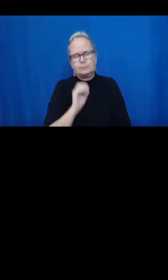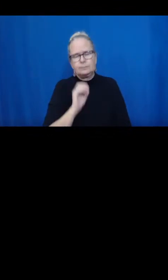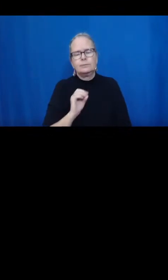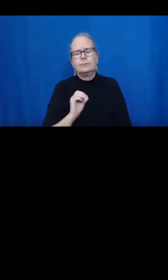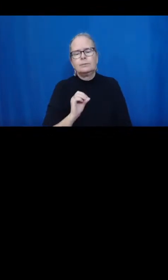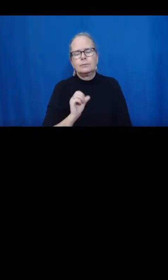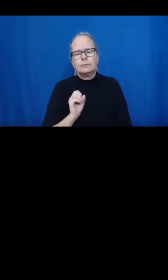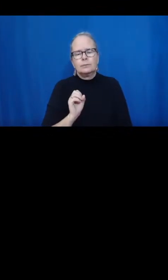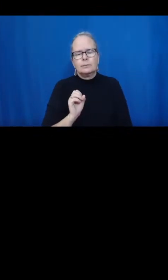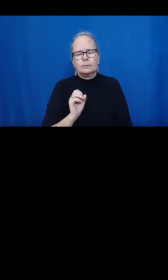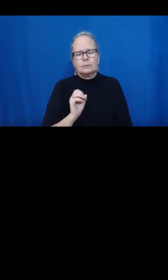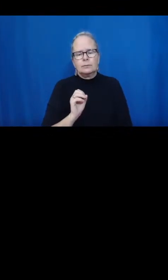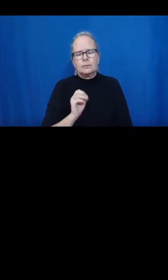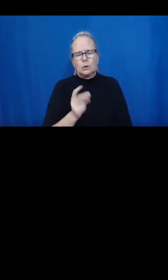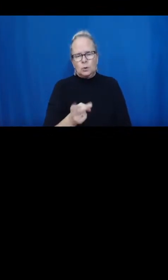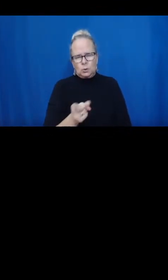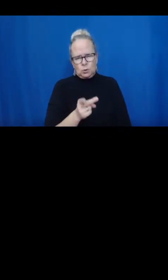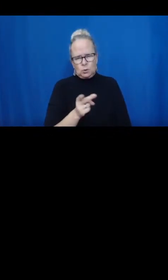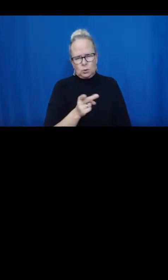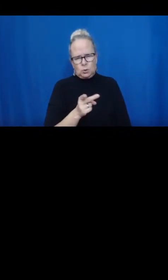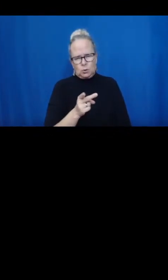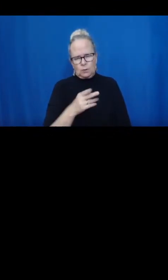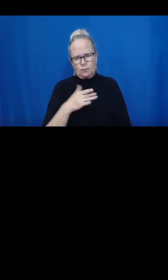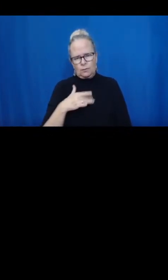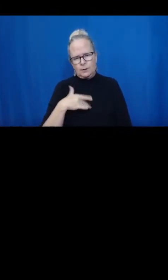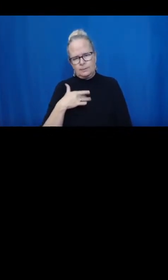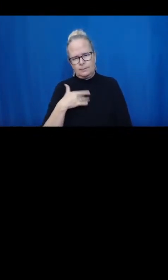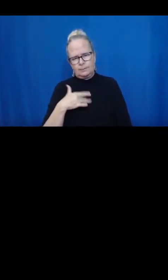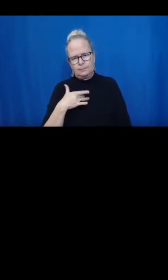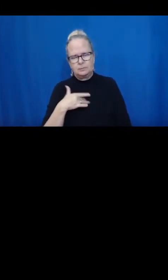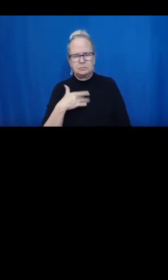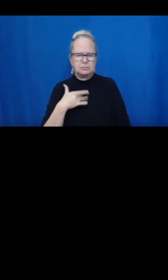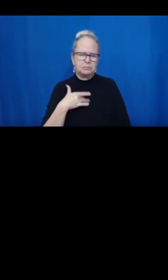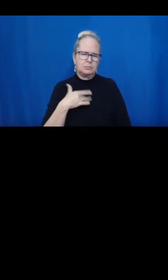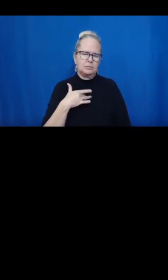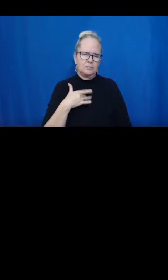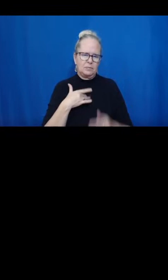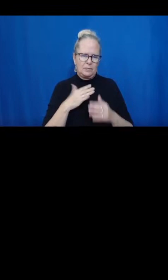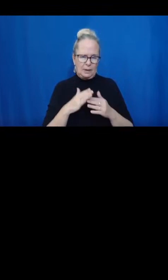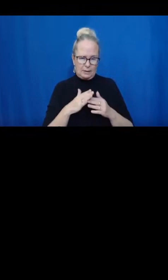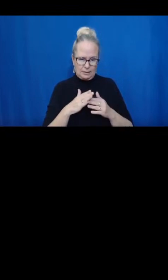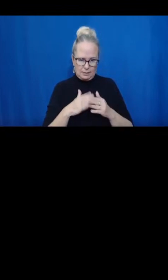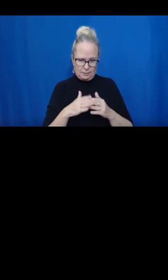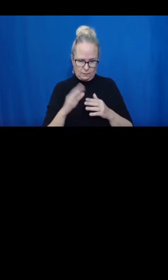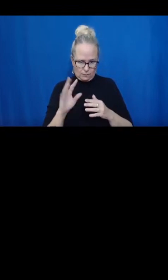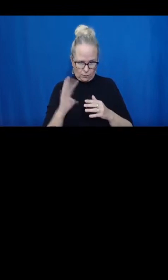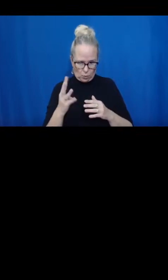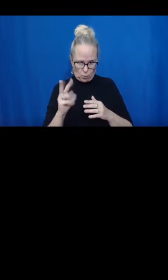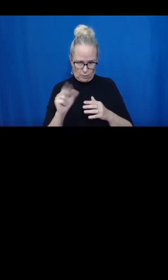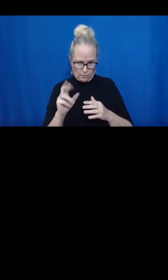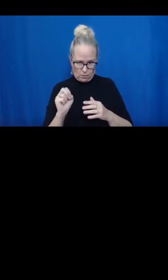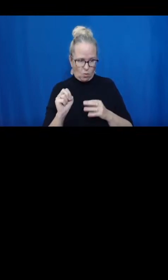feeling like this is our new normal forever?